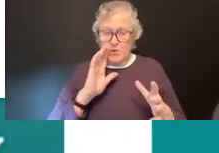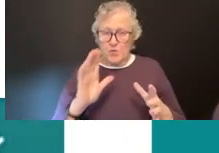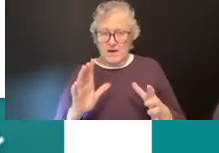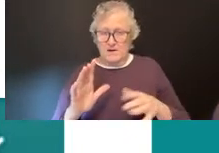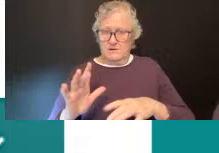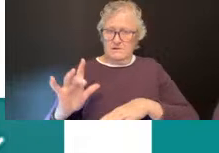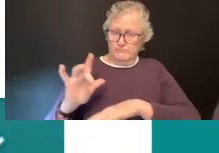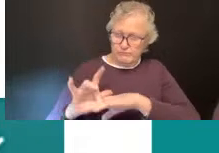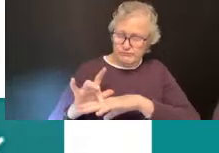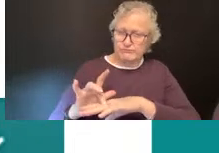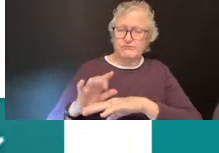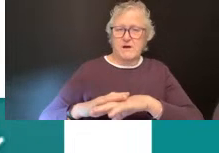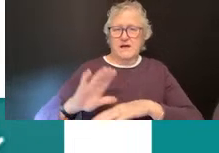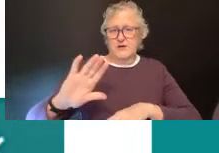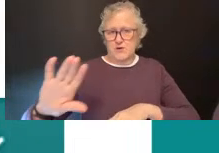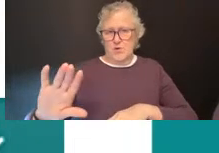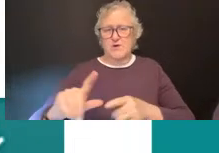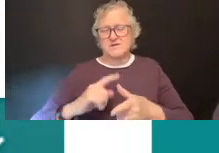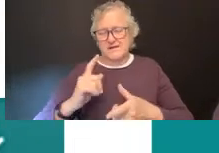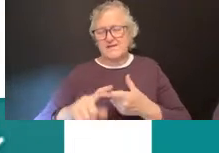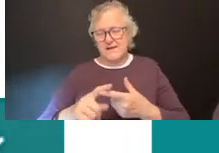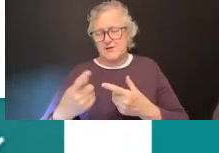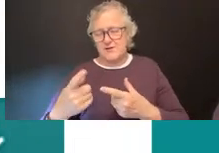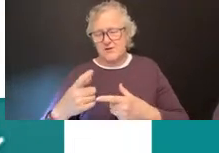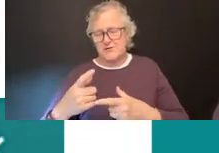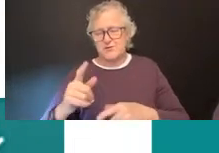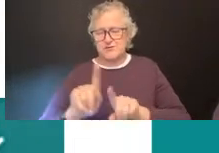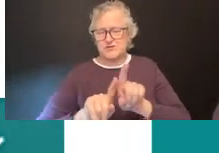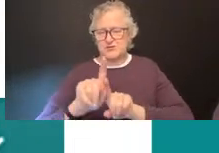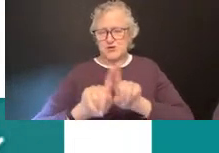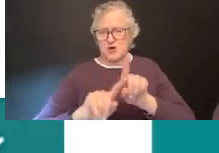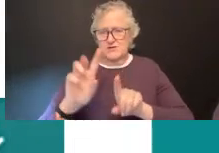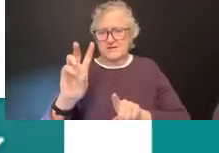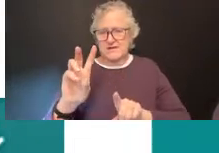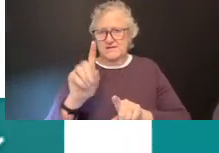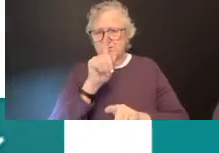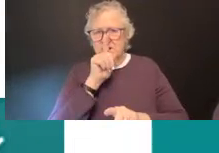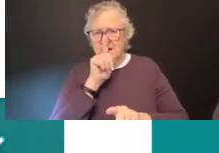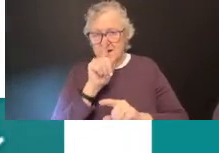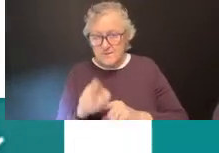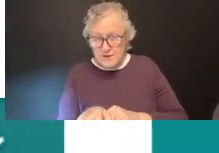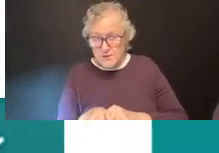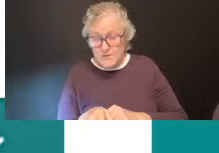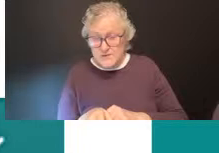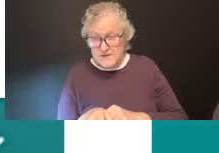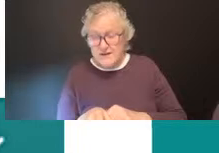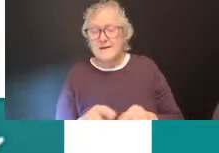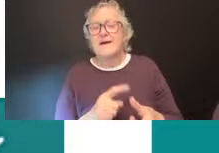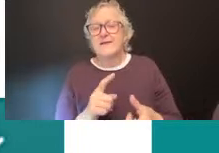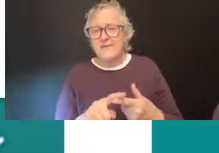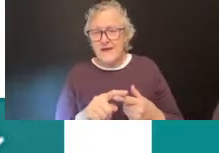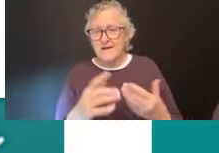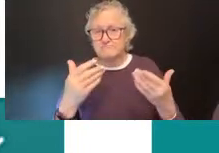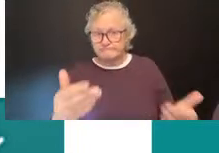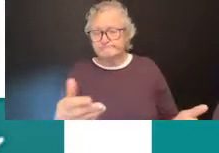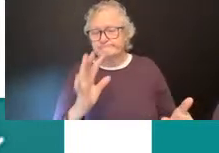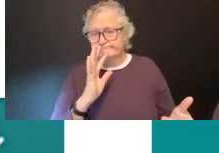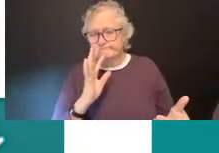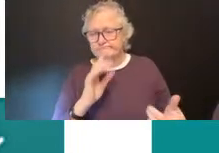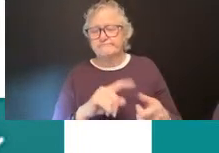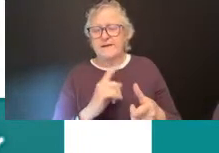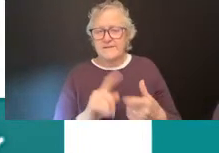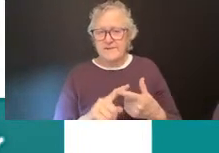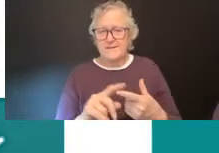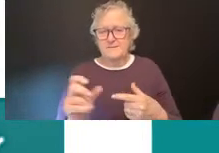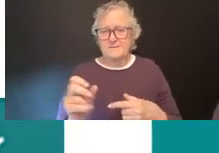unmute. Please provide your name and affiliation. Attendees will be allocated up to 2 minutes for